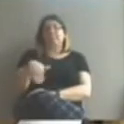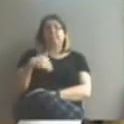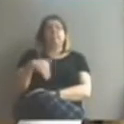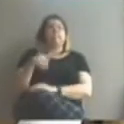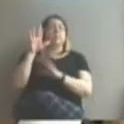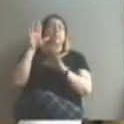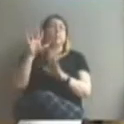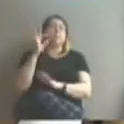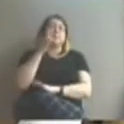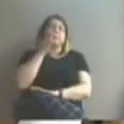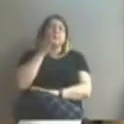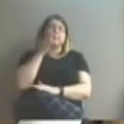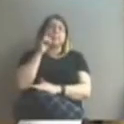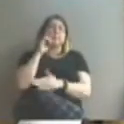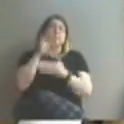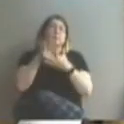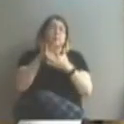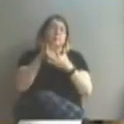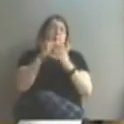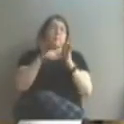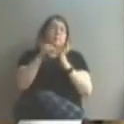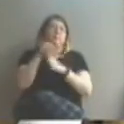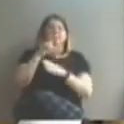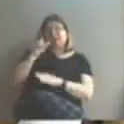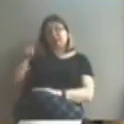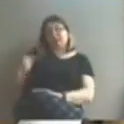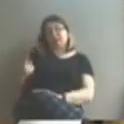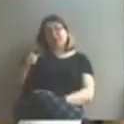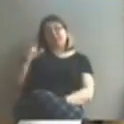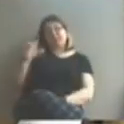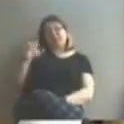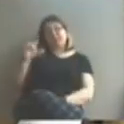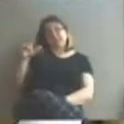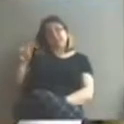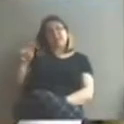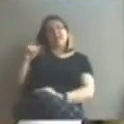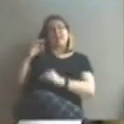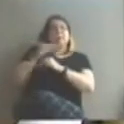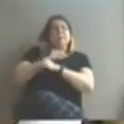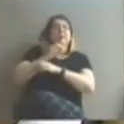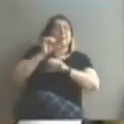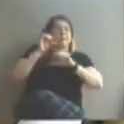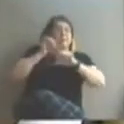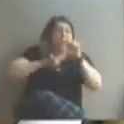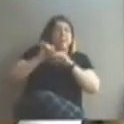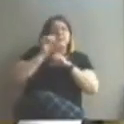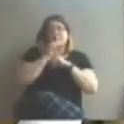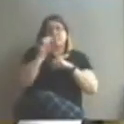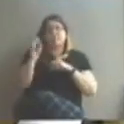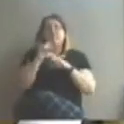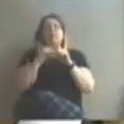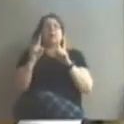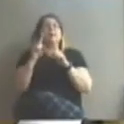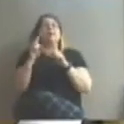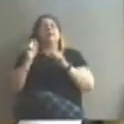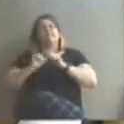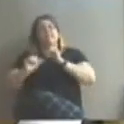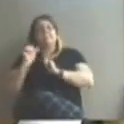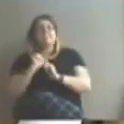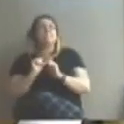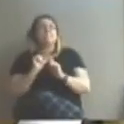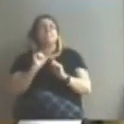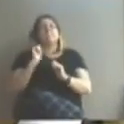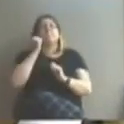great expertise in our content specialists. Content is not just ELA, math, science, social studies, but it's also our fine arts, it's practical